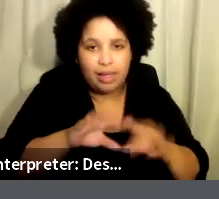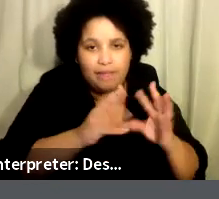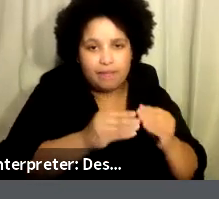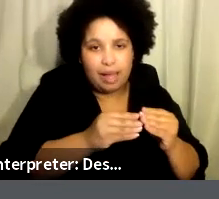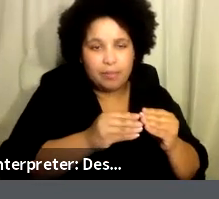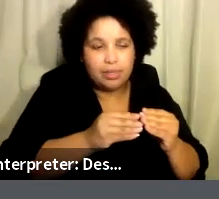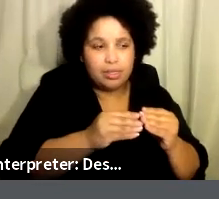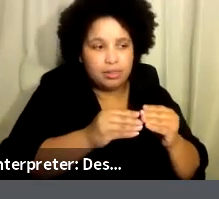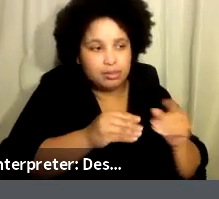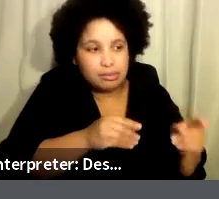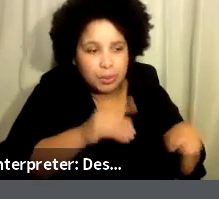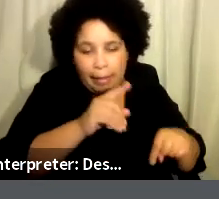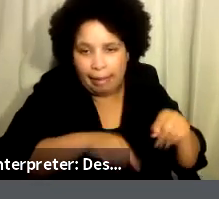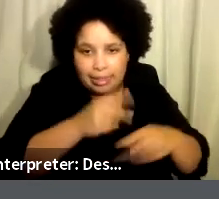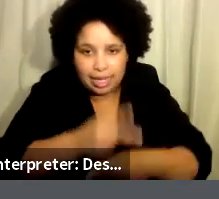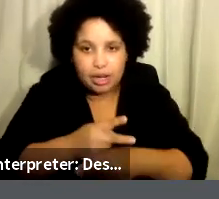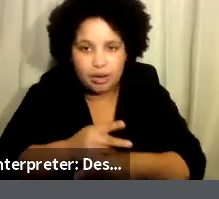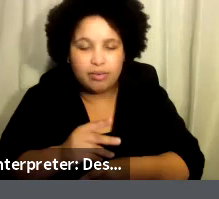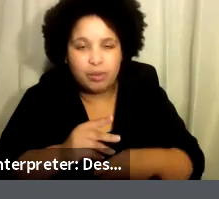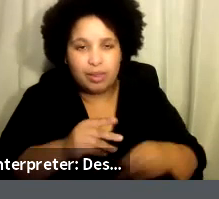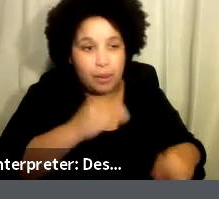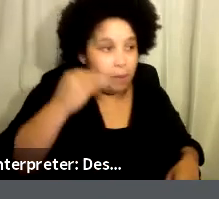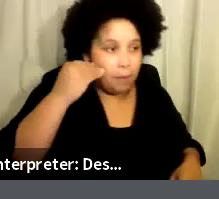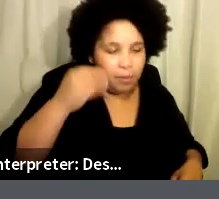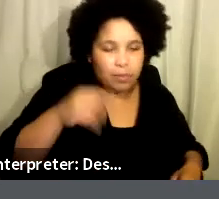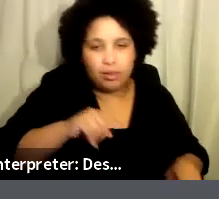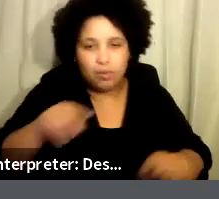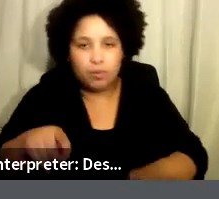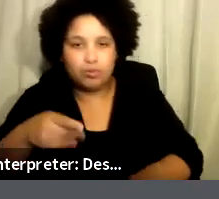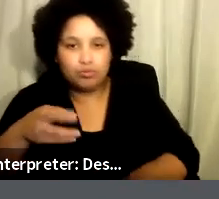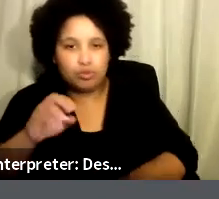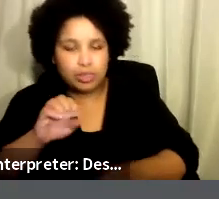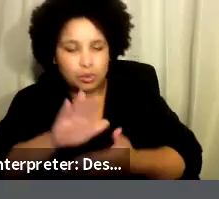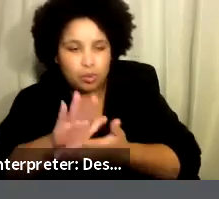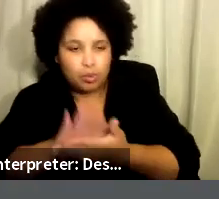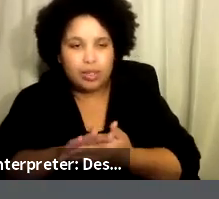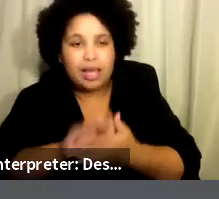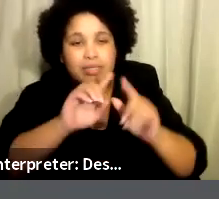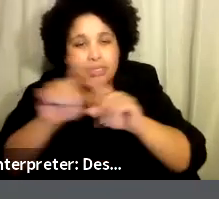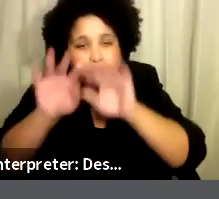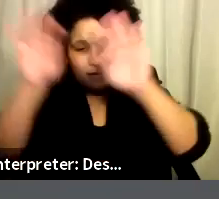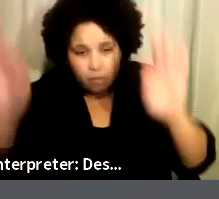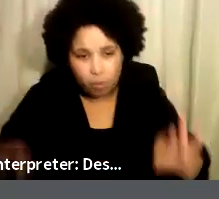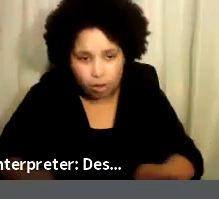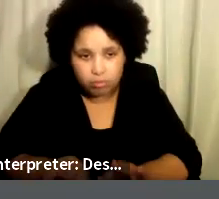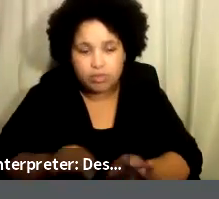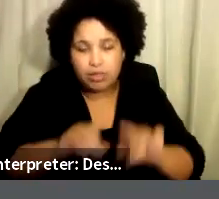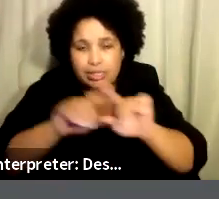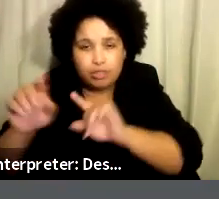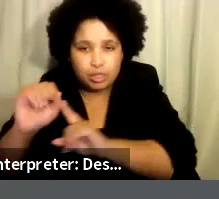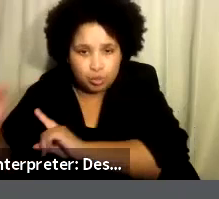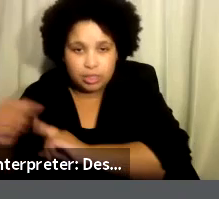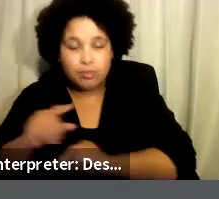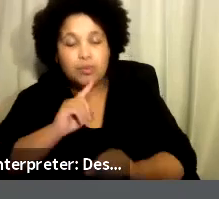So we do have different forums for different scenarios. We just need to connect with the family and know